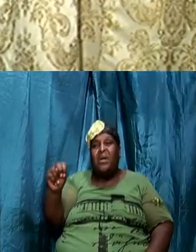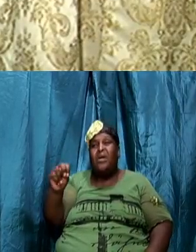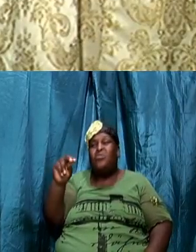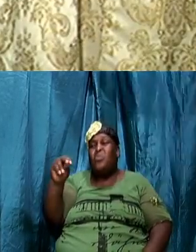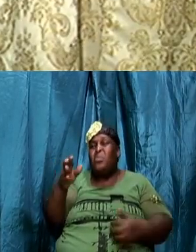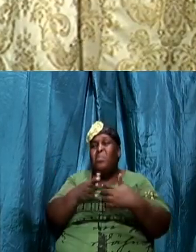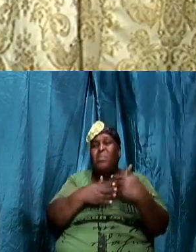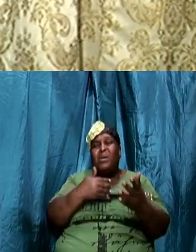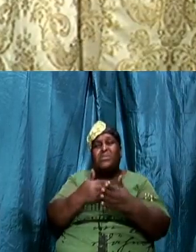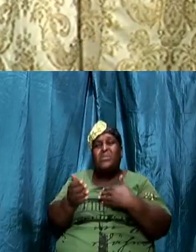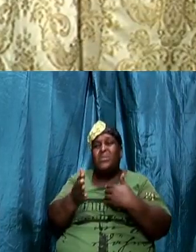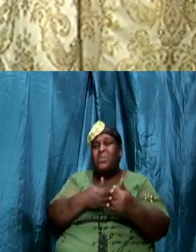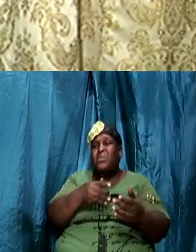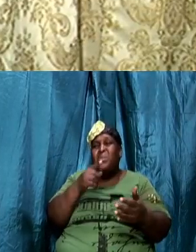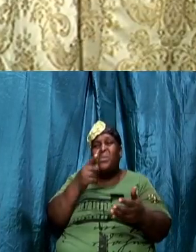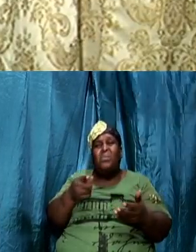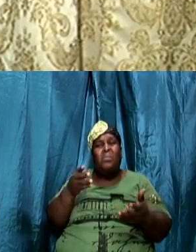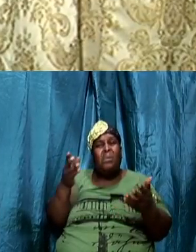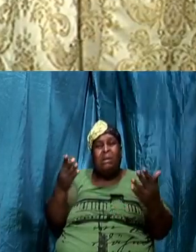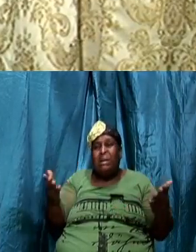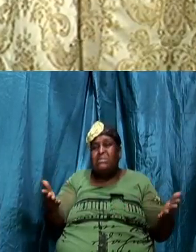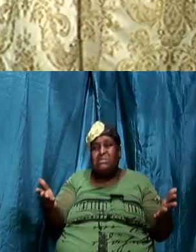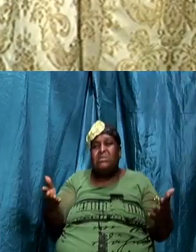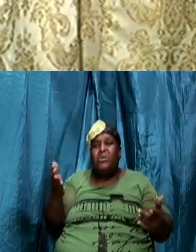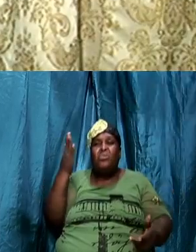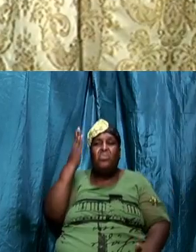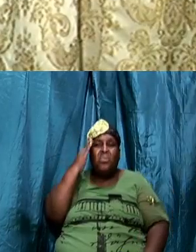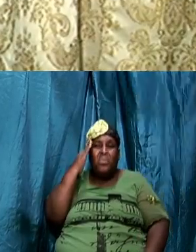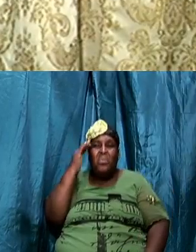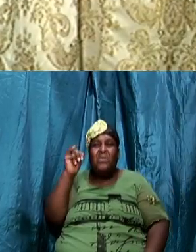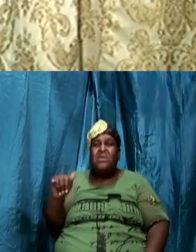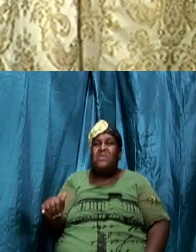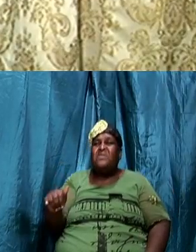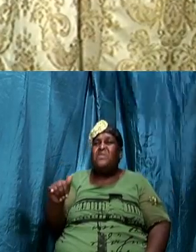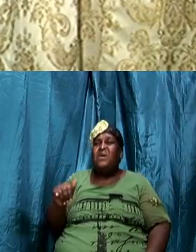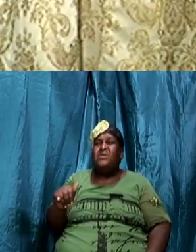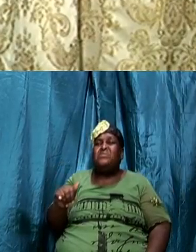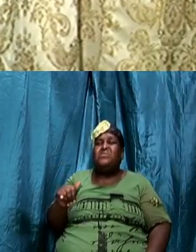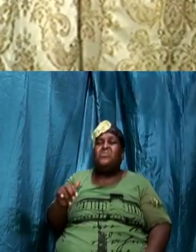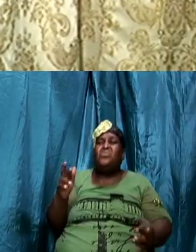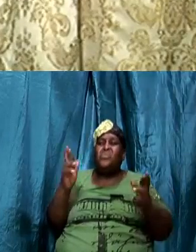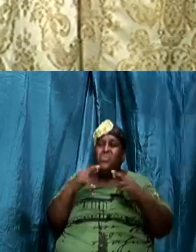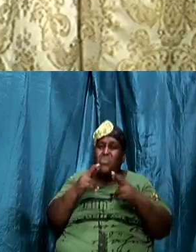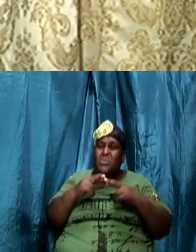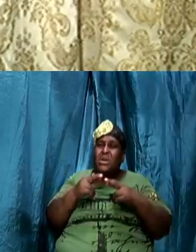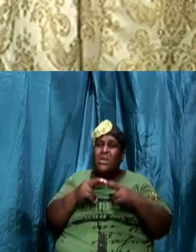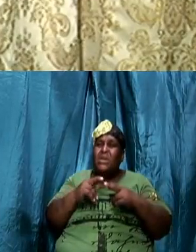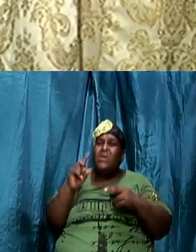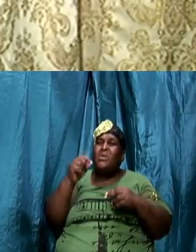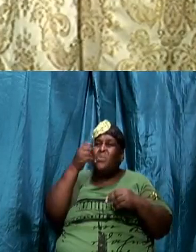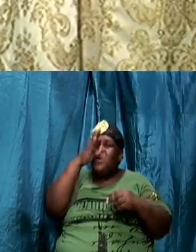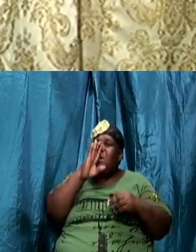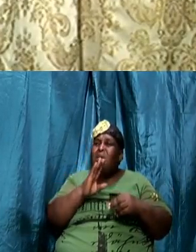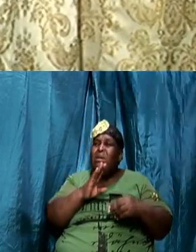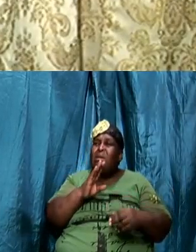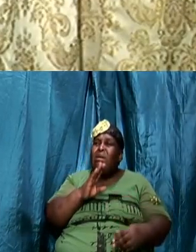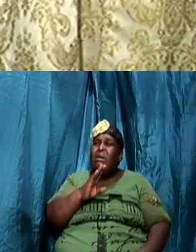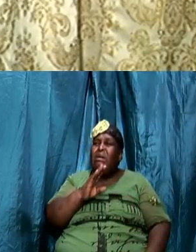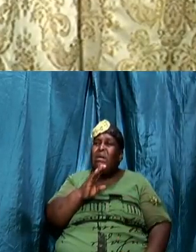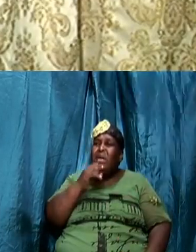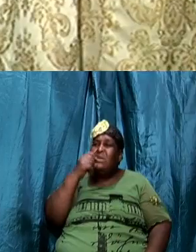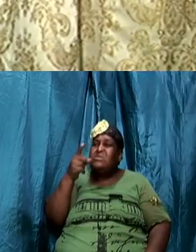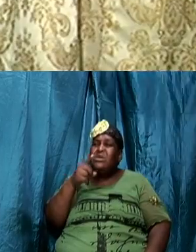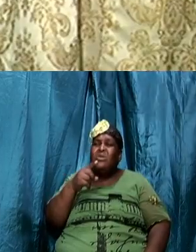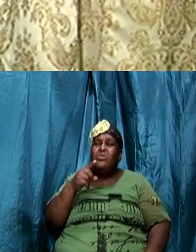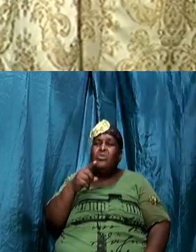knowing all that was already outlined, where God told them that you must serve no other